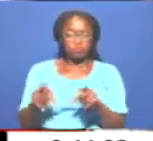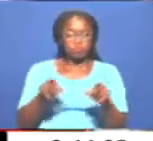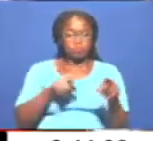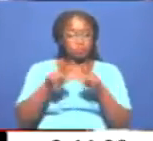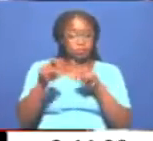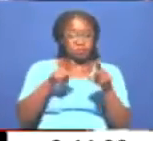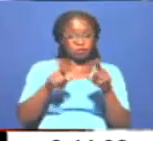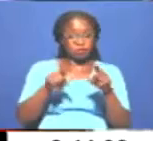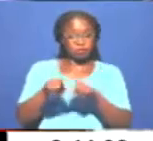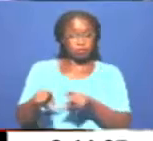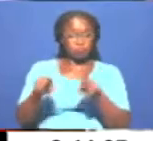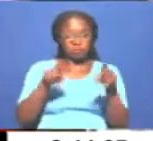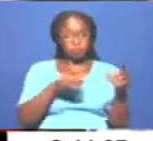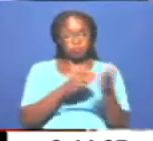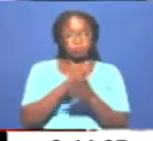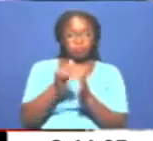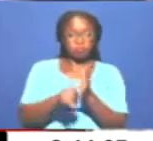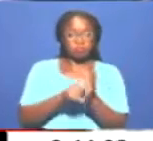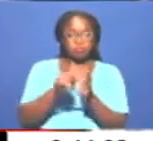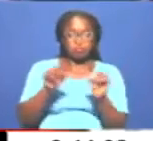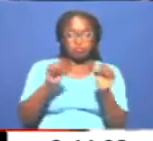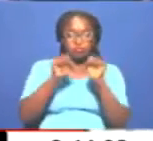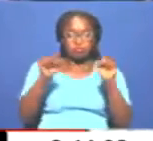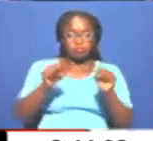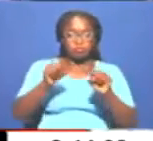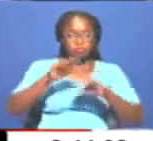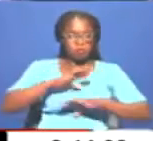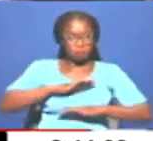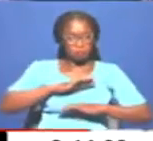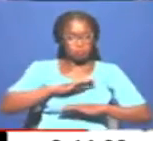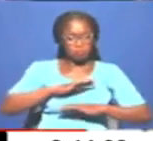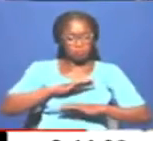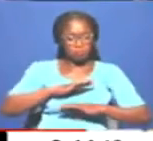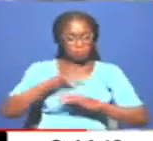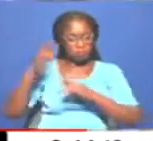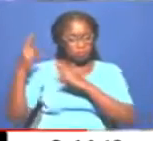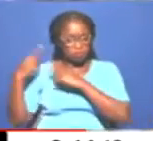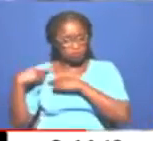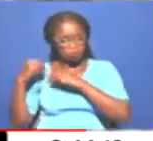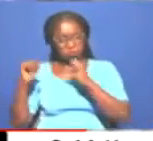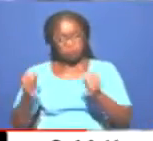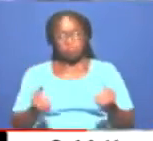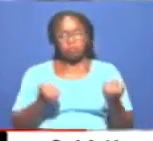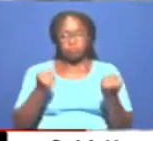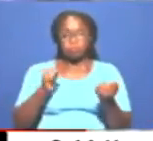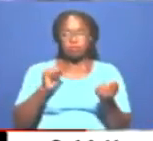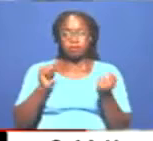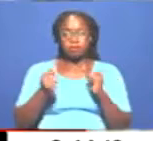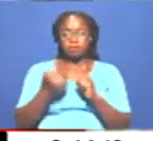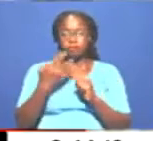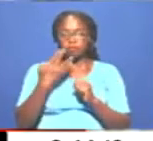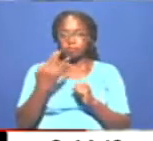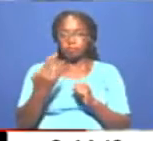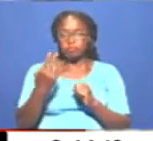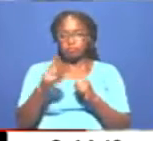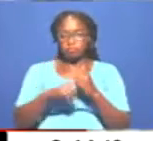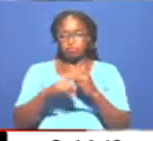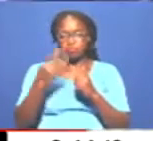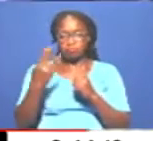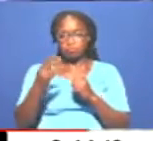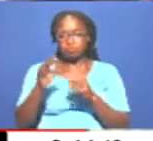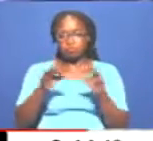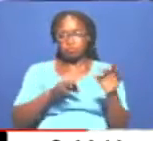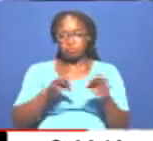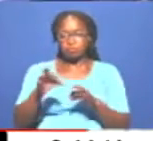it's reliable, it's safe, and that is why the rehabilitation of the 465 kilometers is a